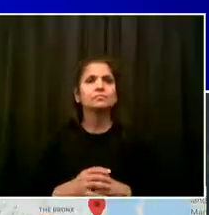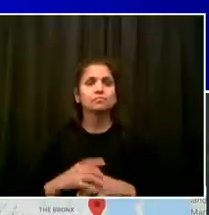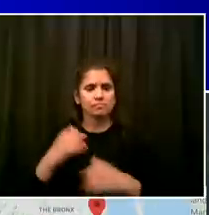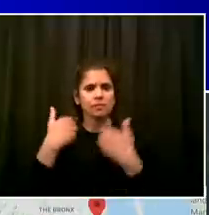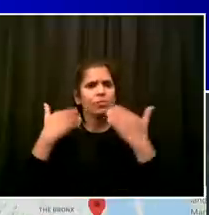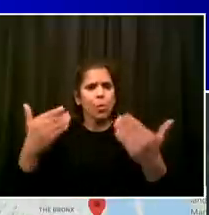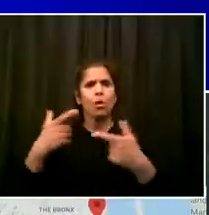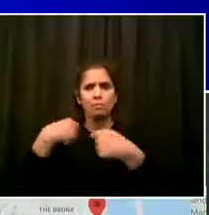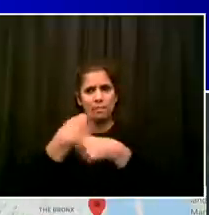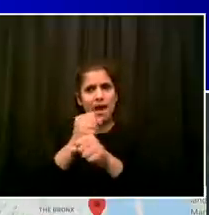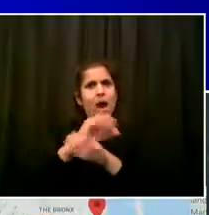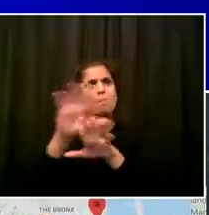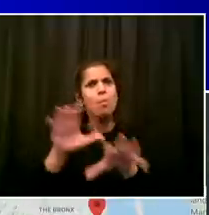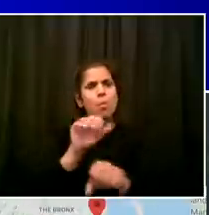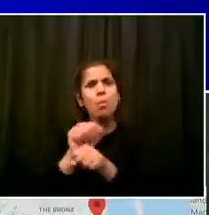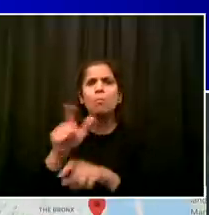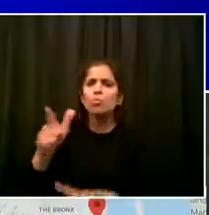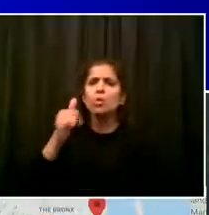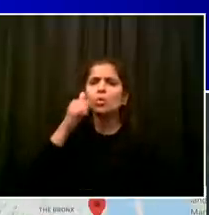800-933-2566.